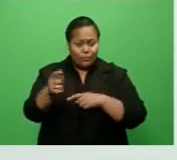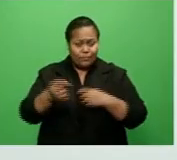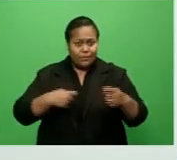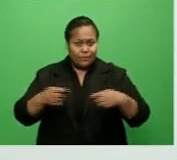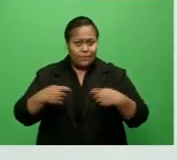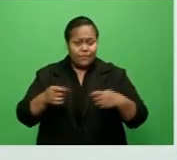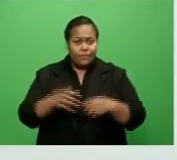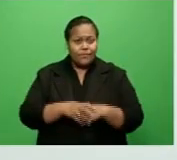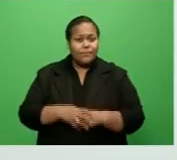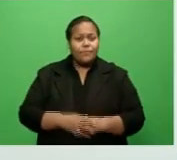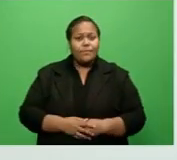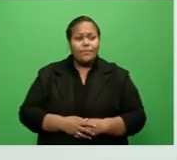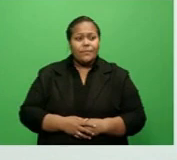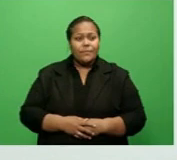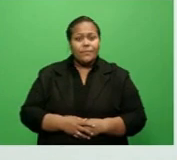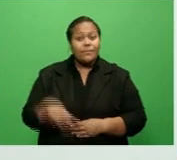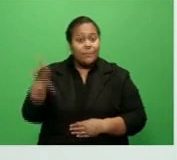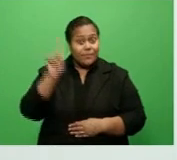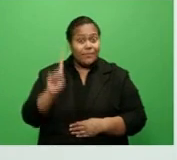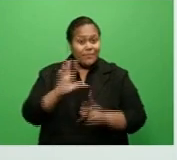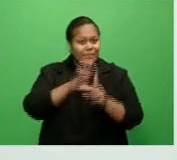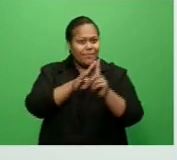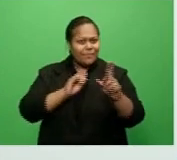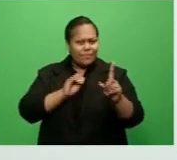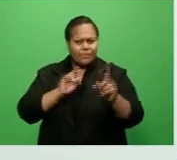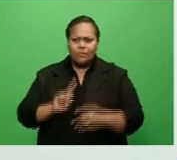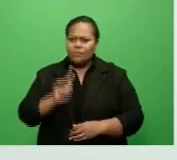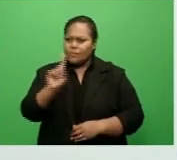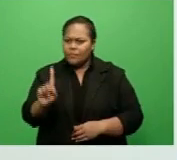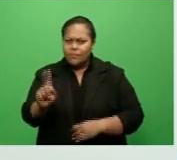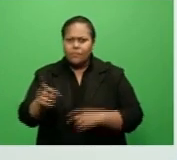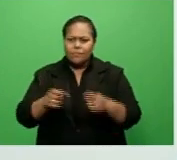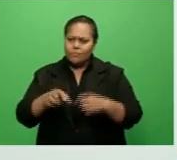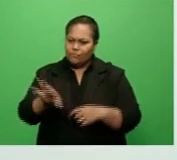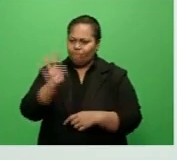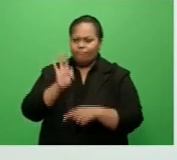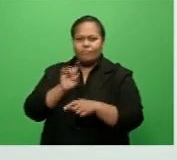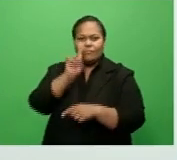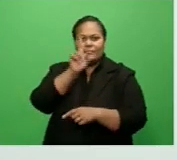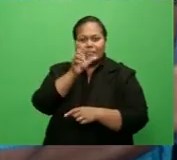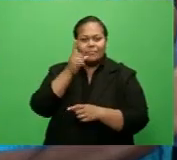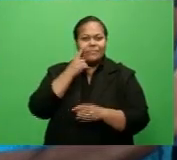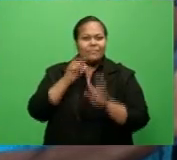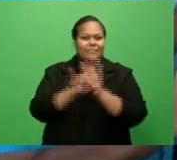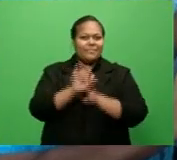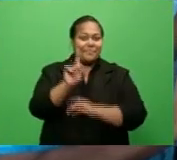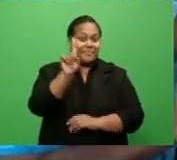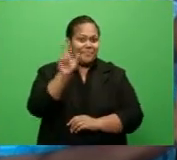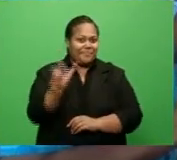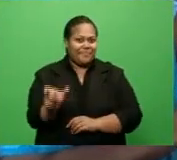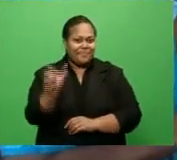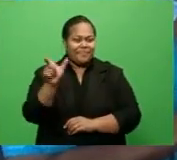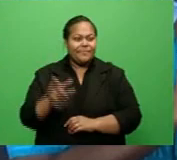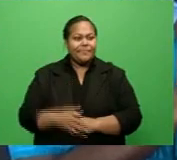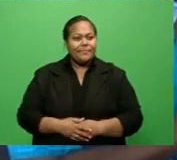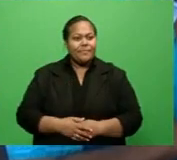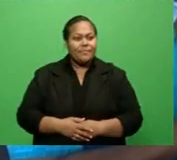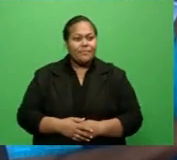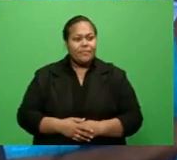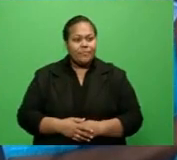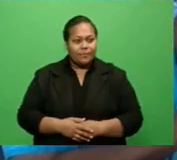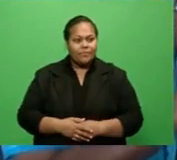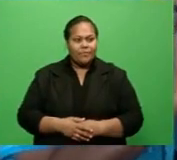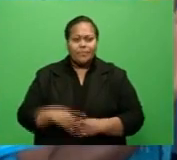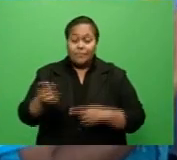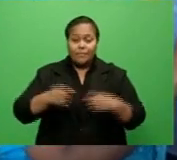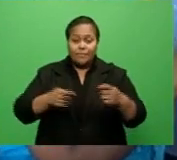well, today it was an example. We went to the market, we were able to pick up one person. So it is primarily markets. Markets